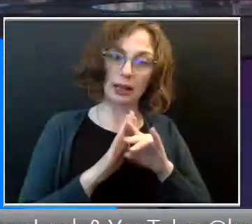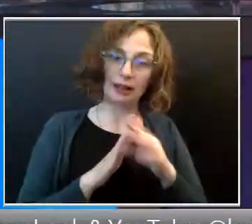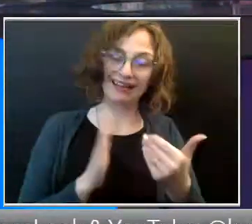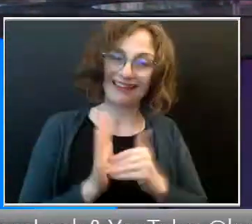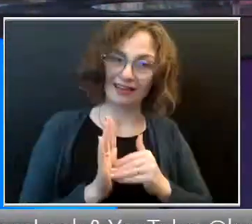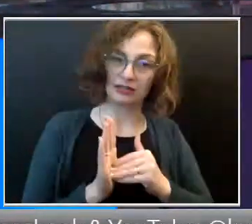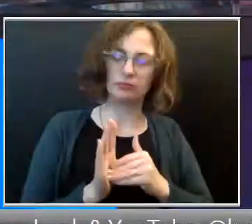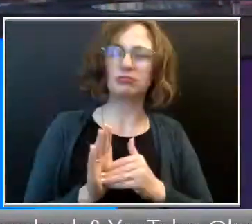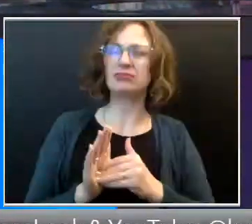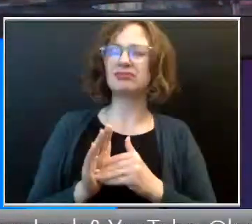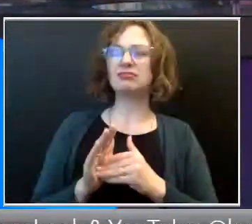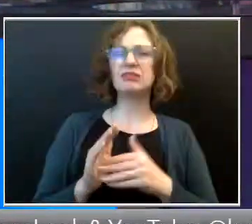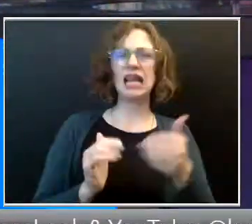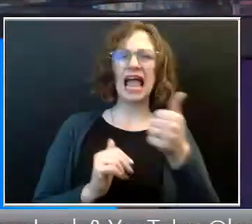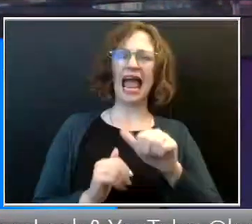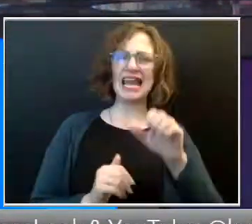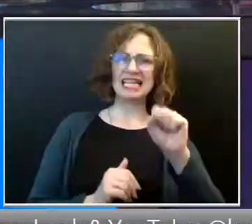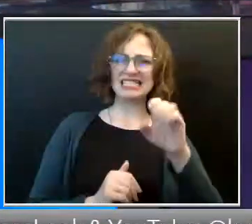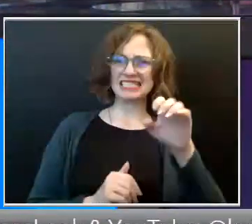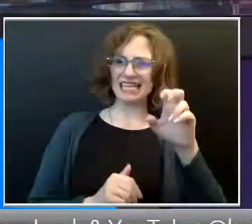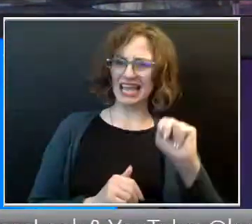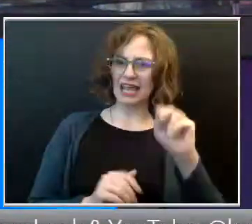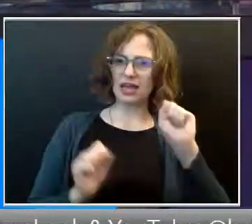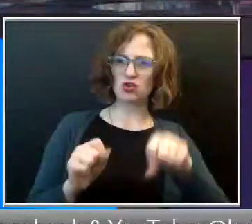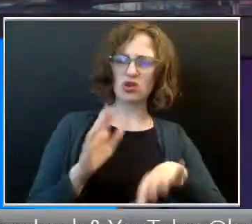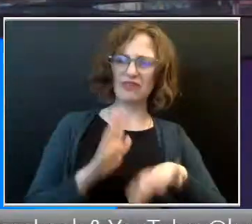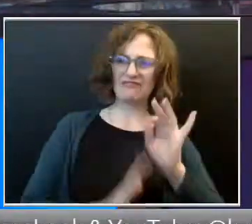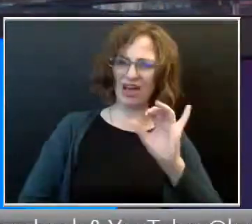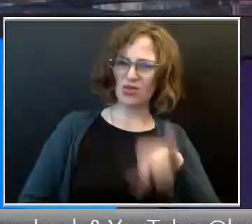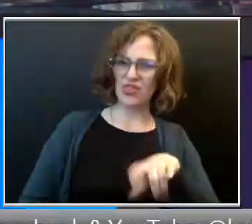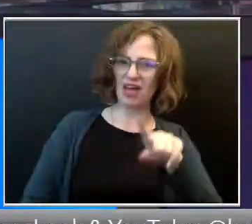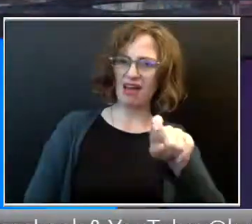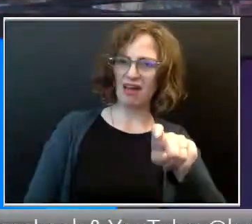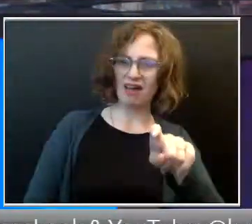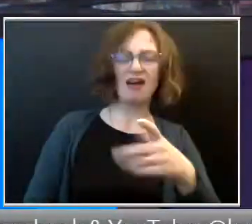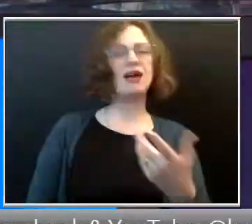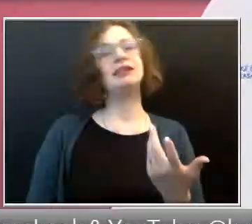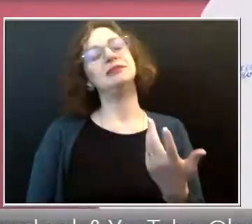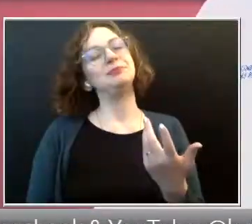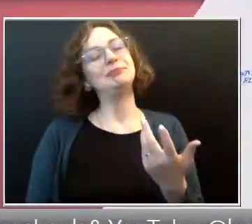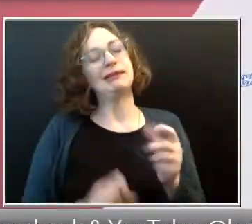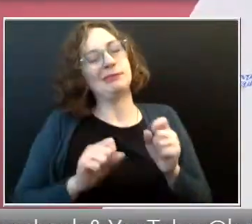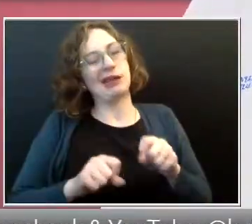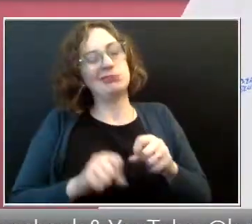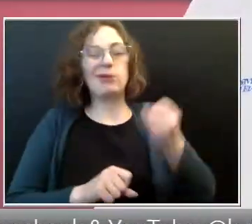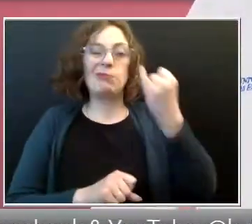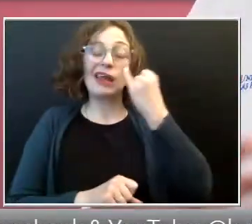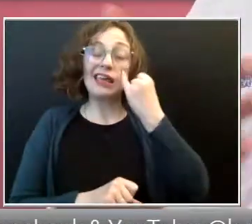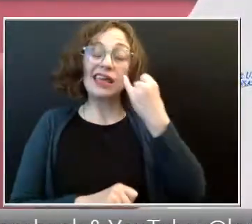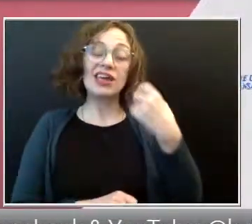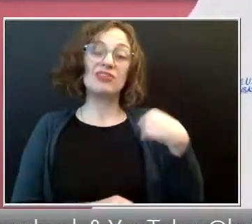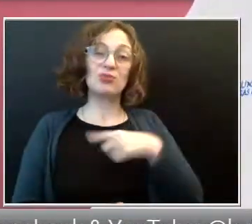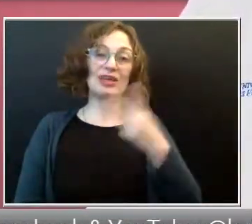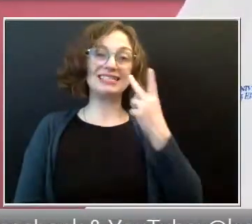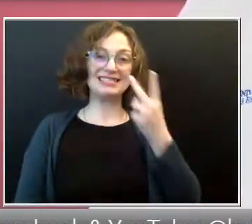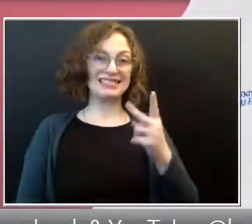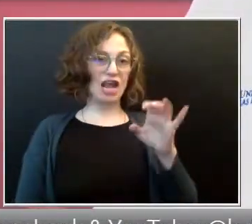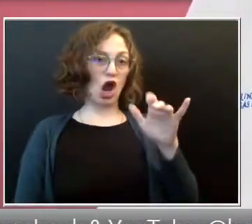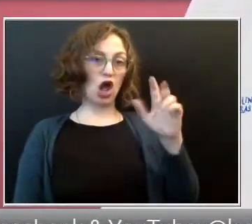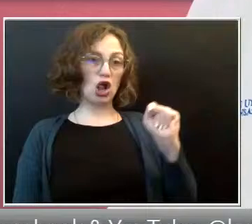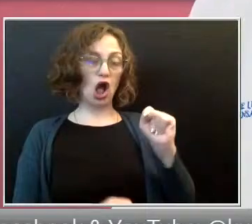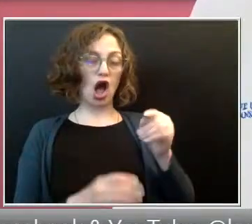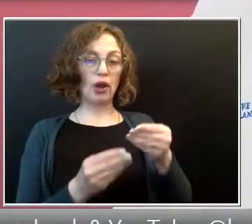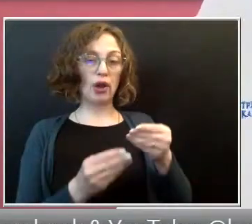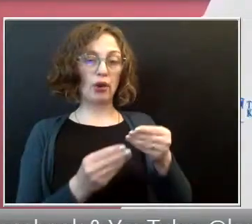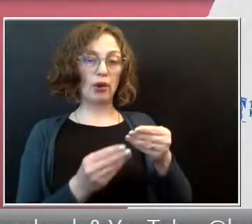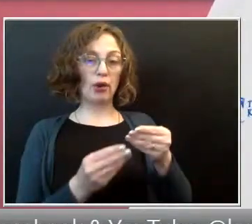that, Dr. Abraham? There could be, but if we've seen that a clot has dissolved, as in your case, there's not necessarily an indication to